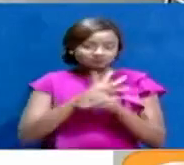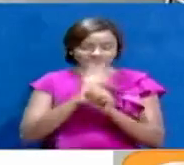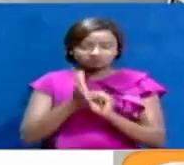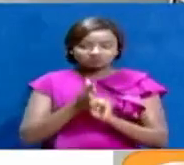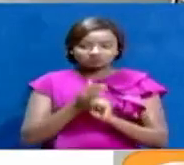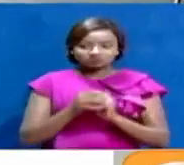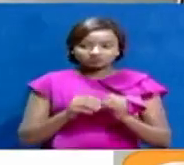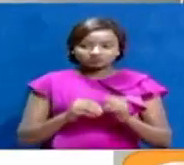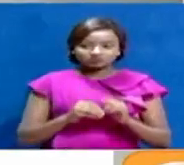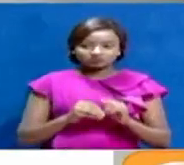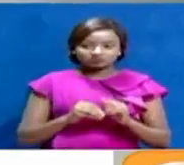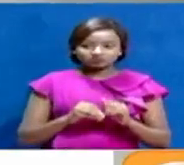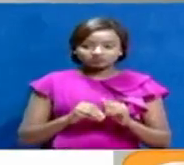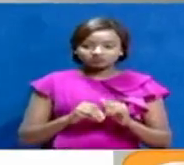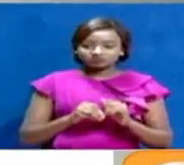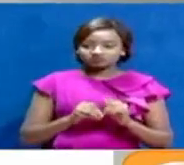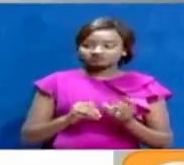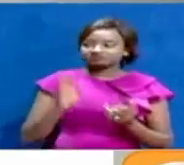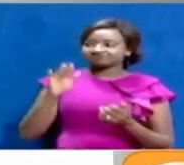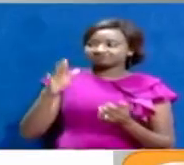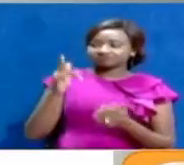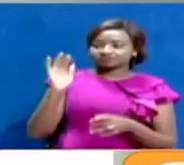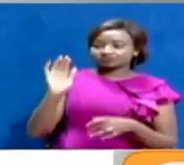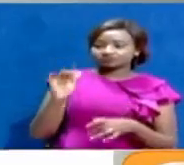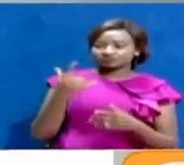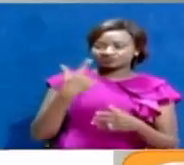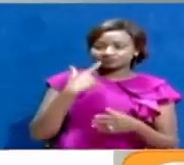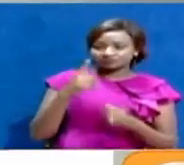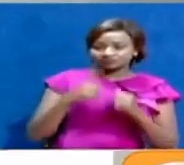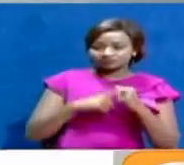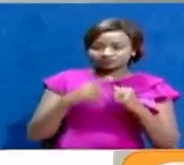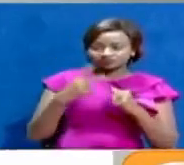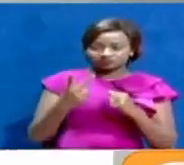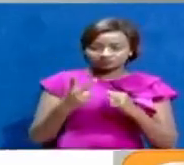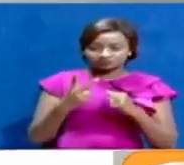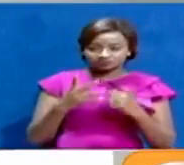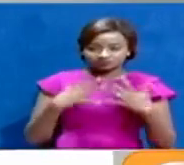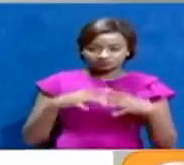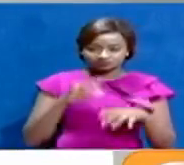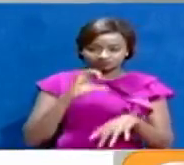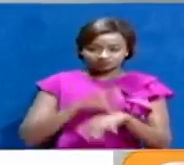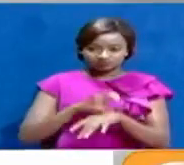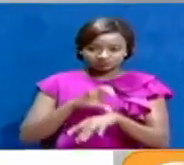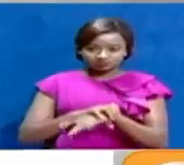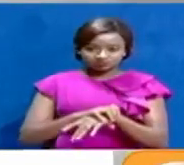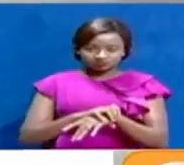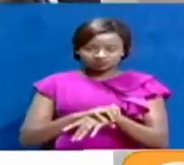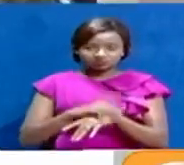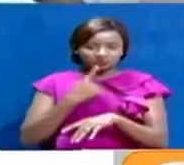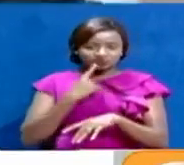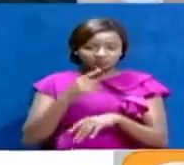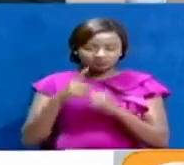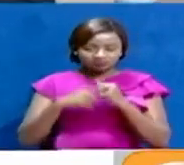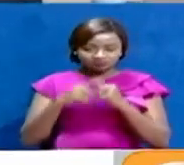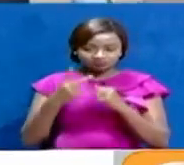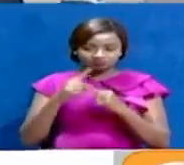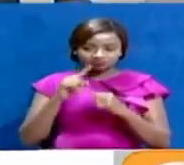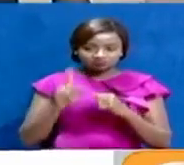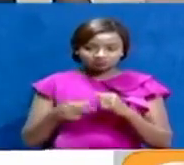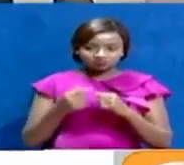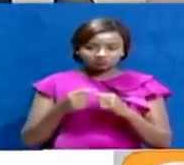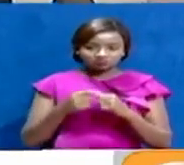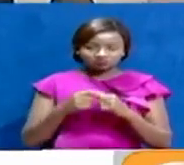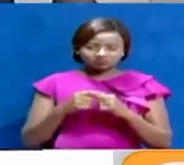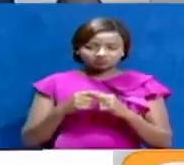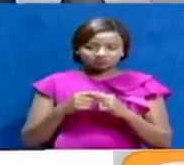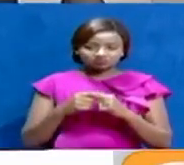So 162,000 Kenyans so far have been vaccinated. One of two. So within a span of 6 to 8 weeks, they're supposed to